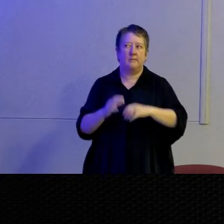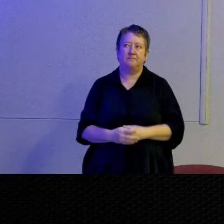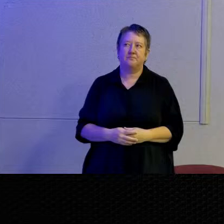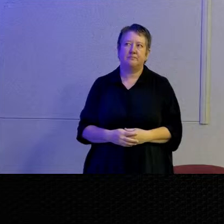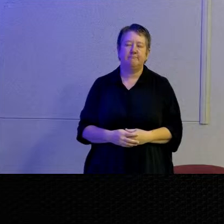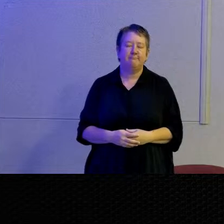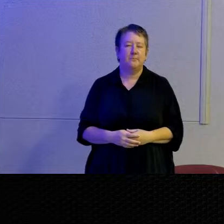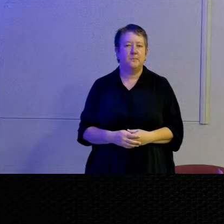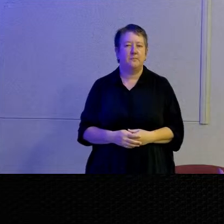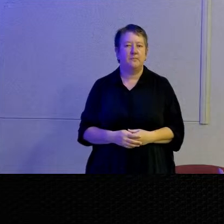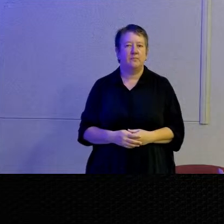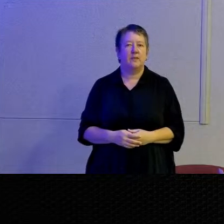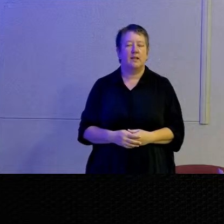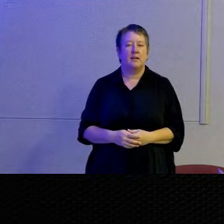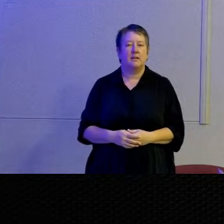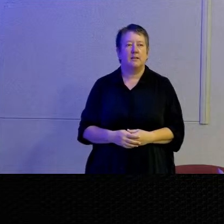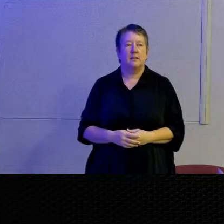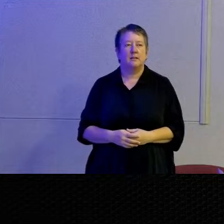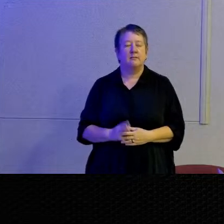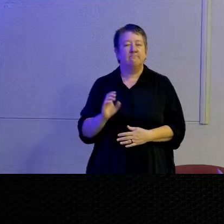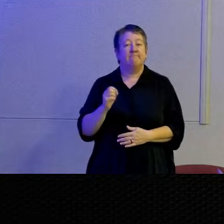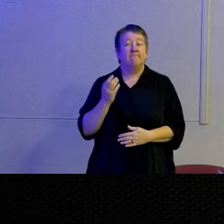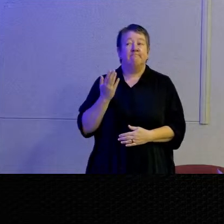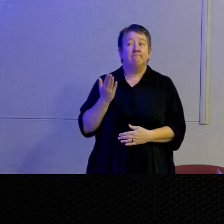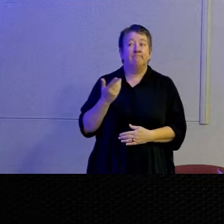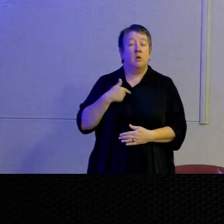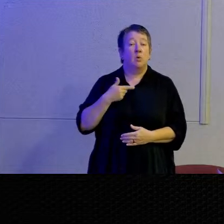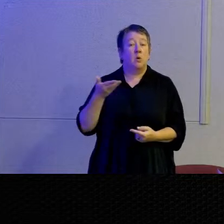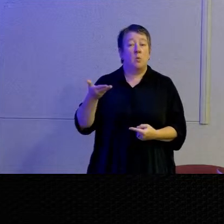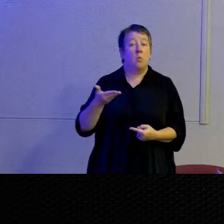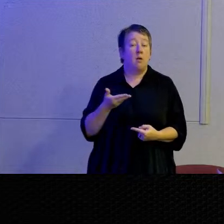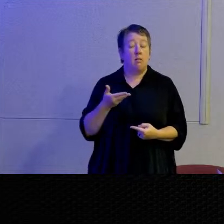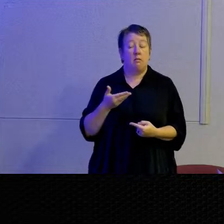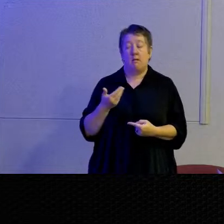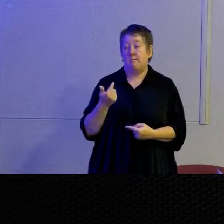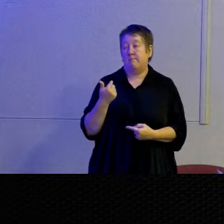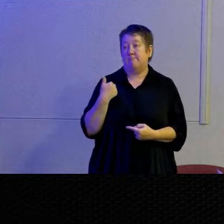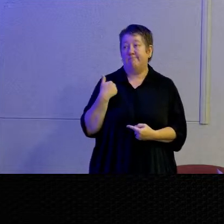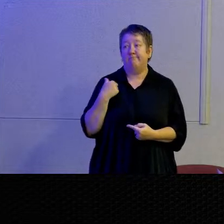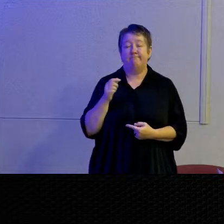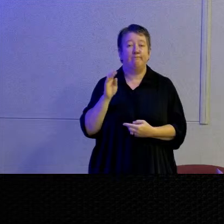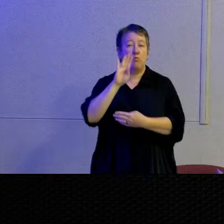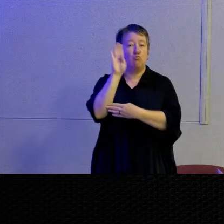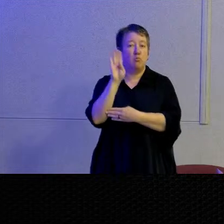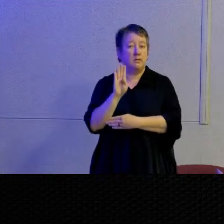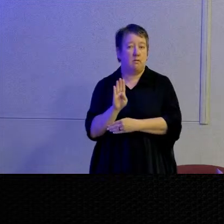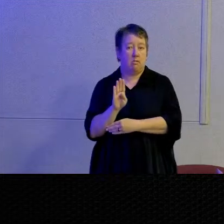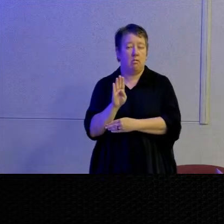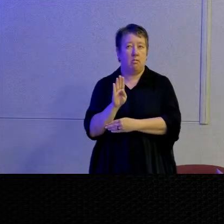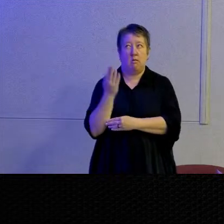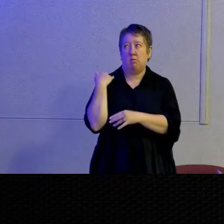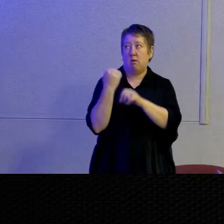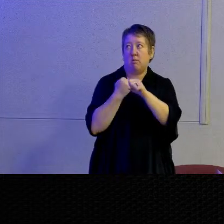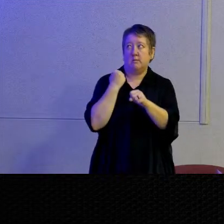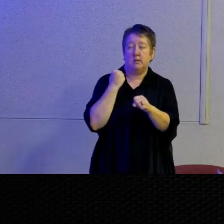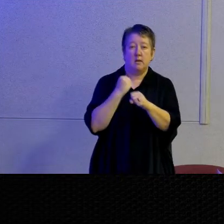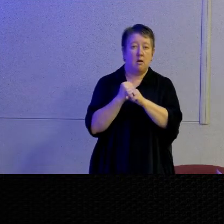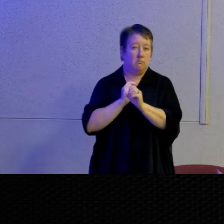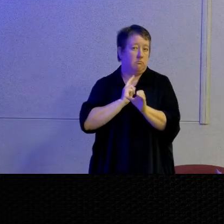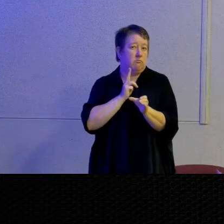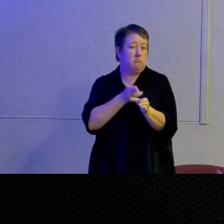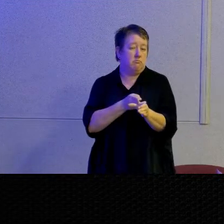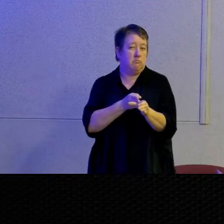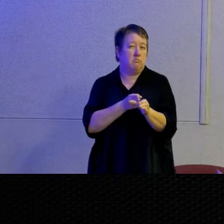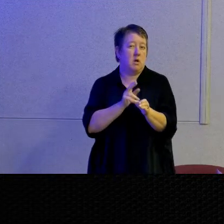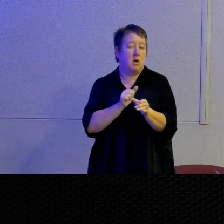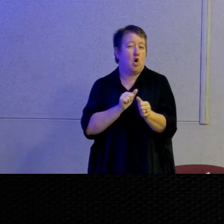And just we welcomed Brazil as an associate member last year.